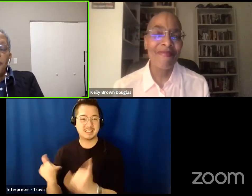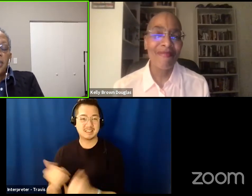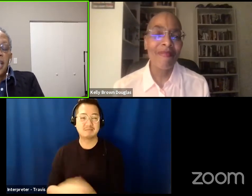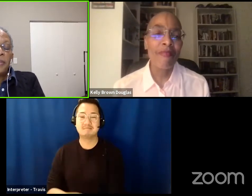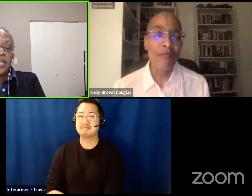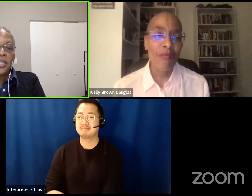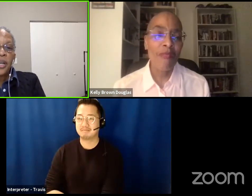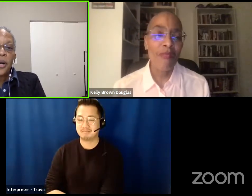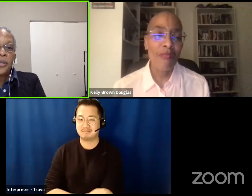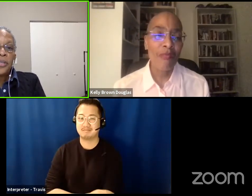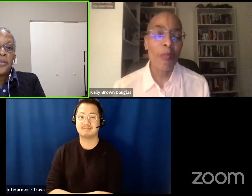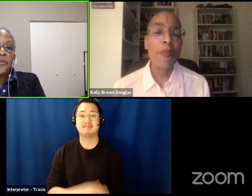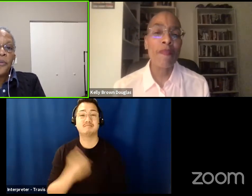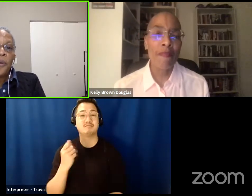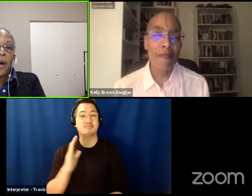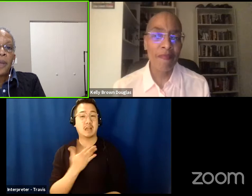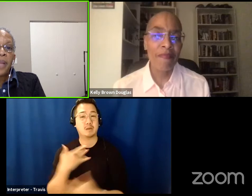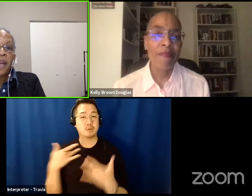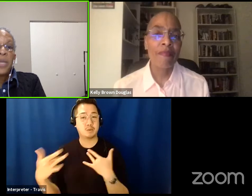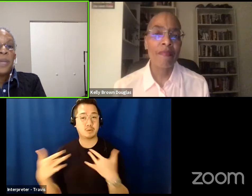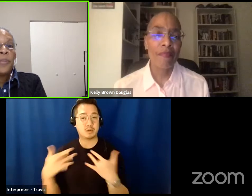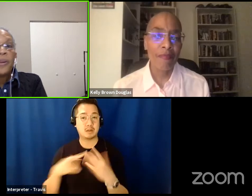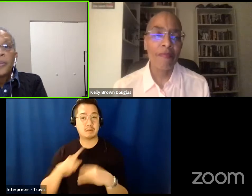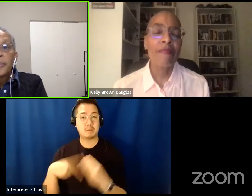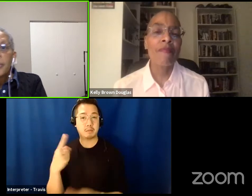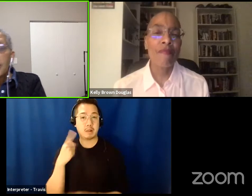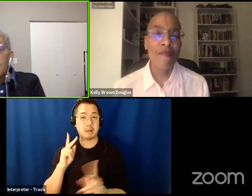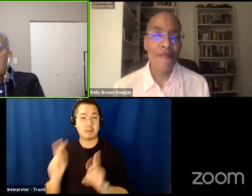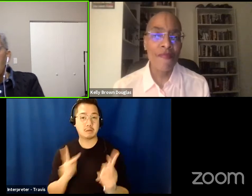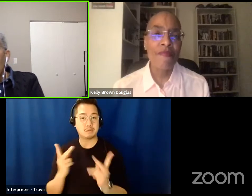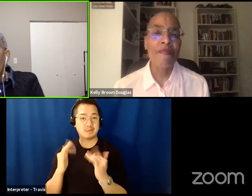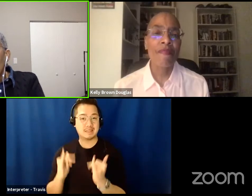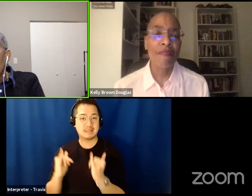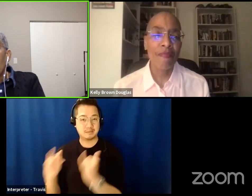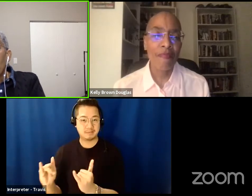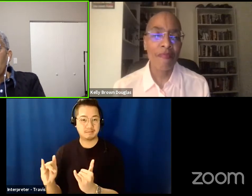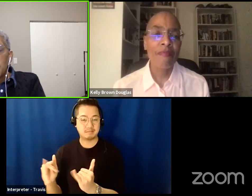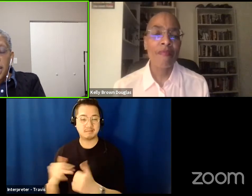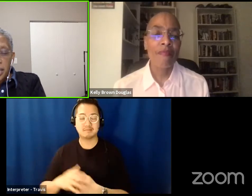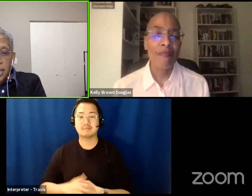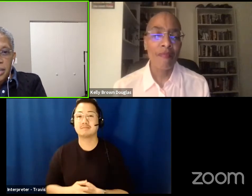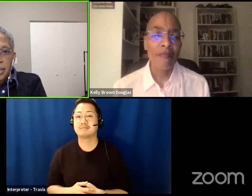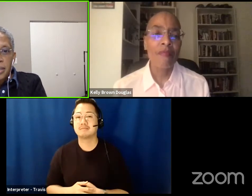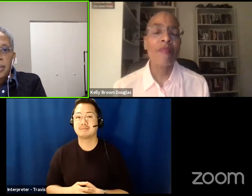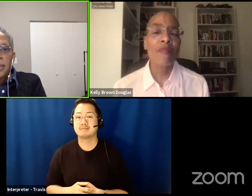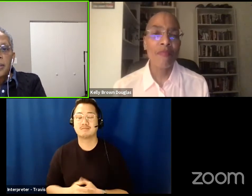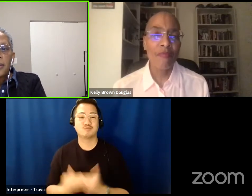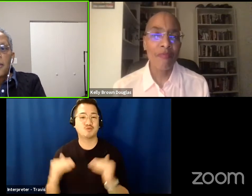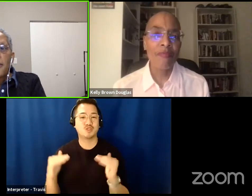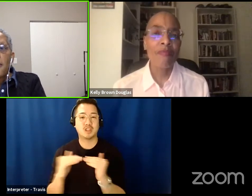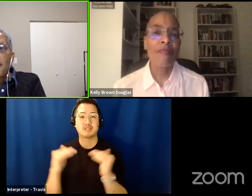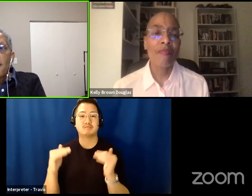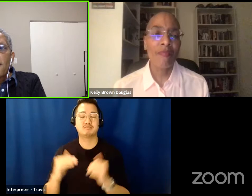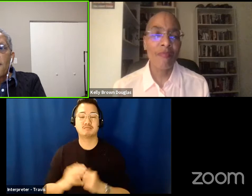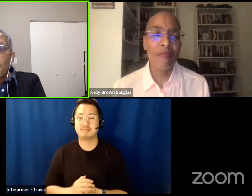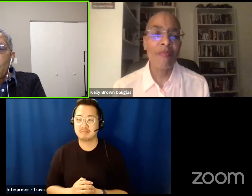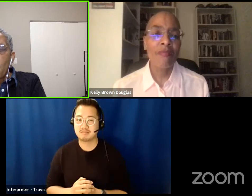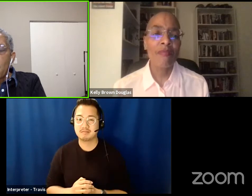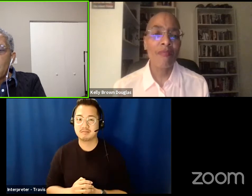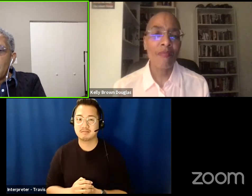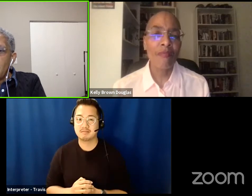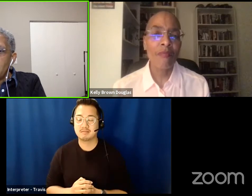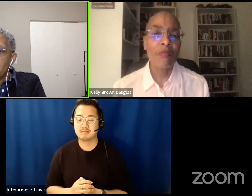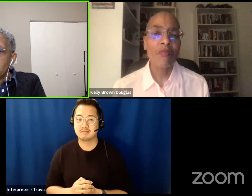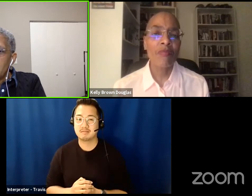We have the same concerns for Black people, for justice,